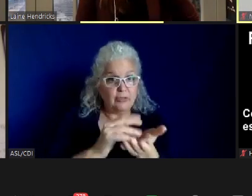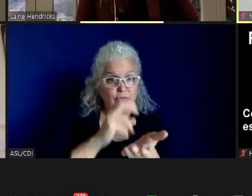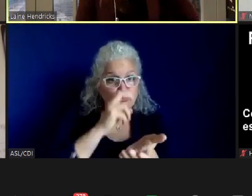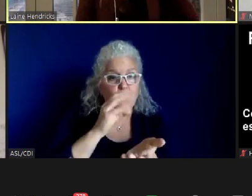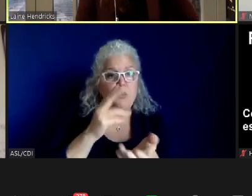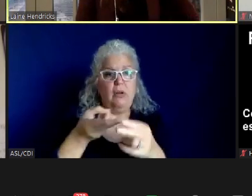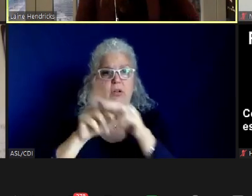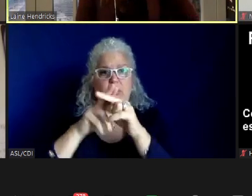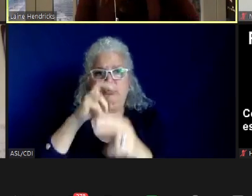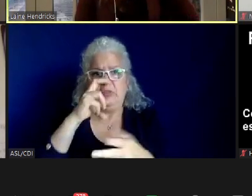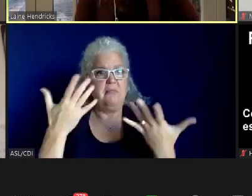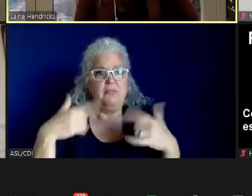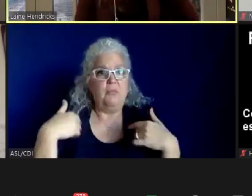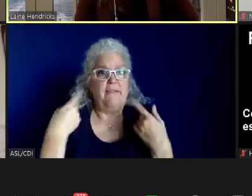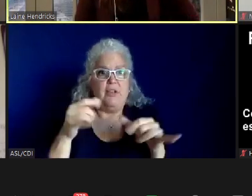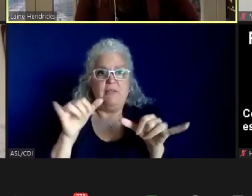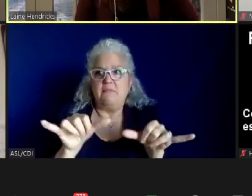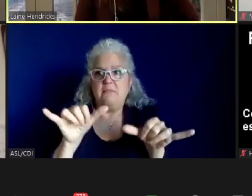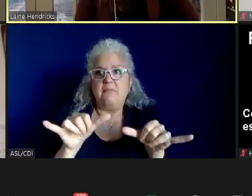Okay, that's helpful.